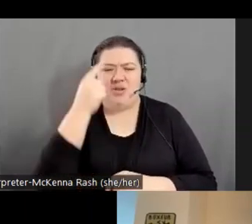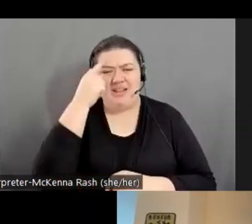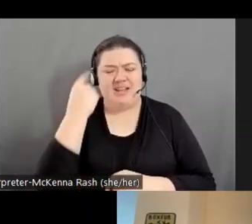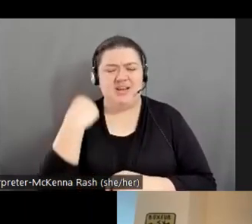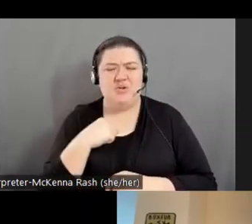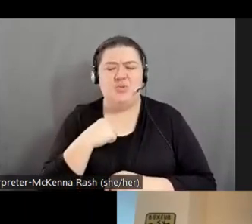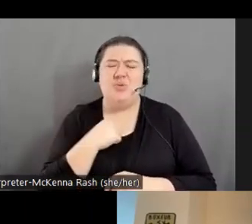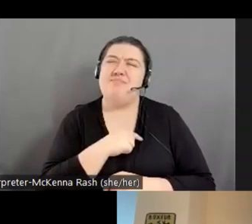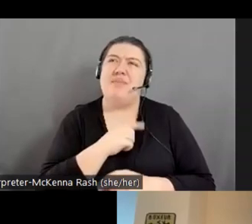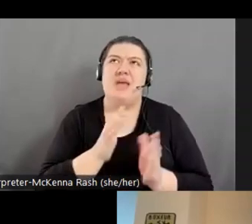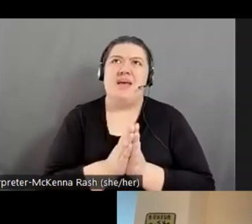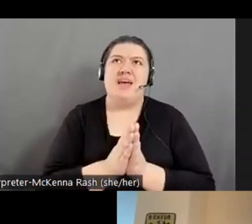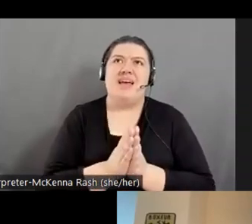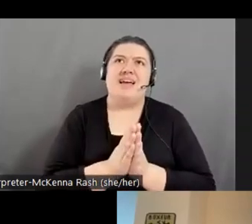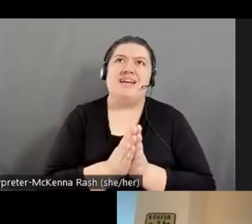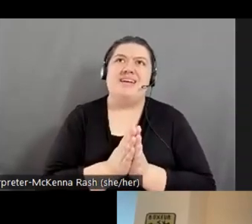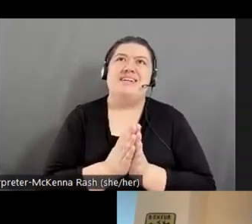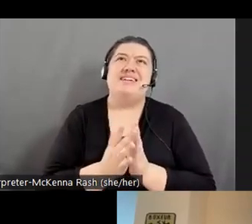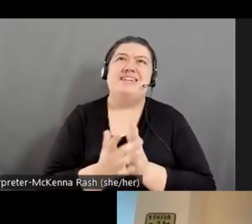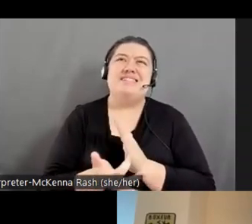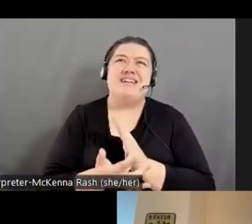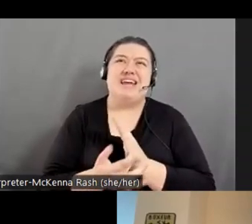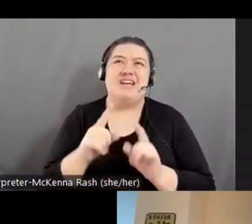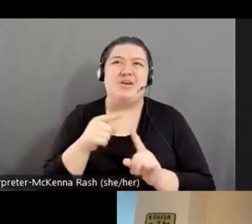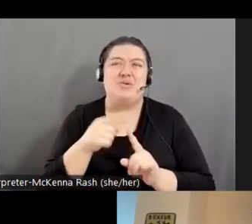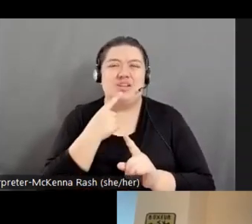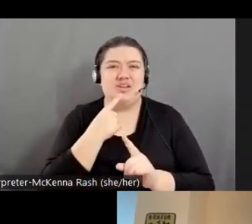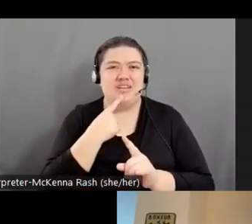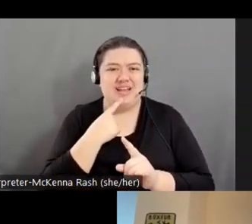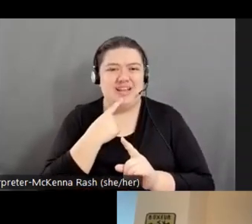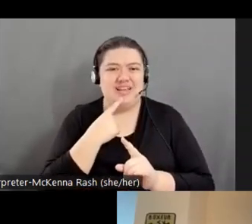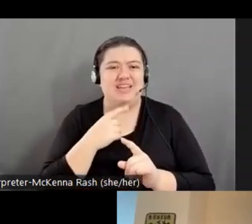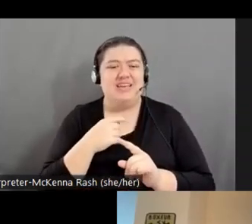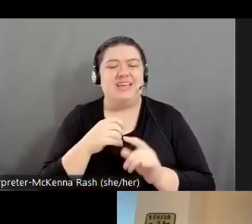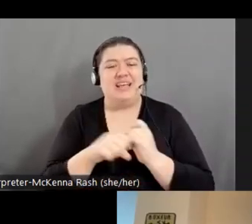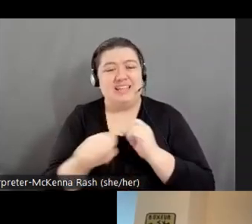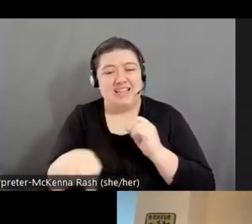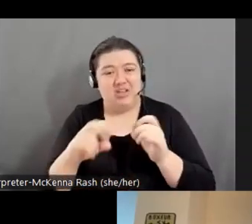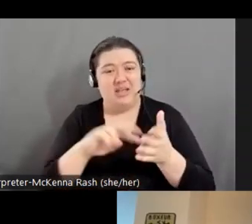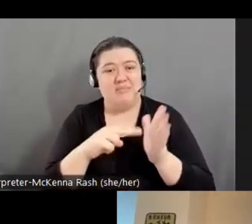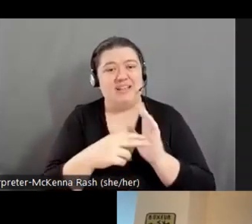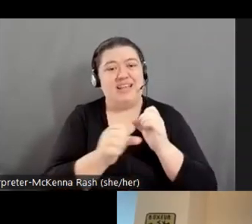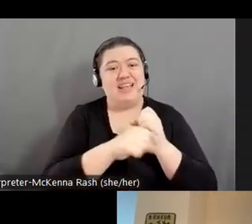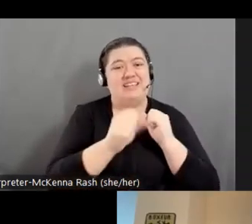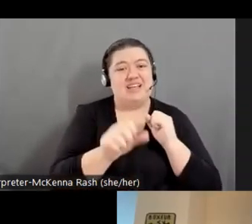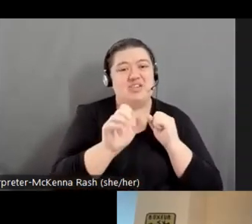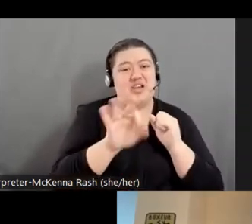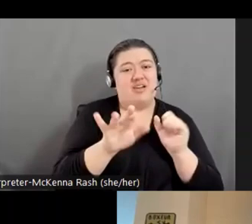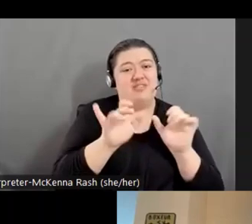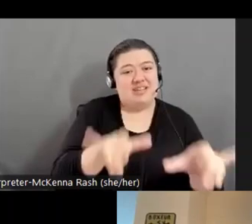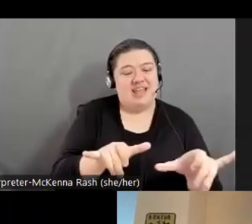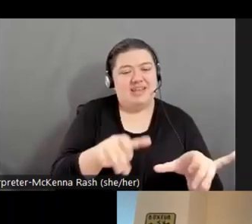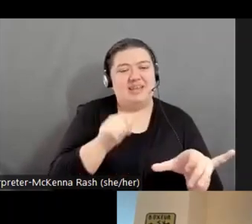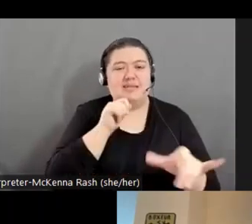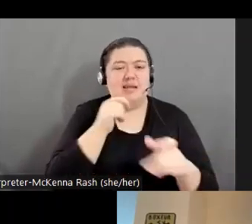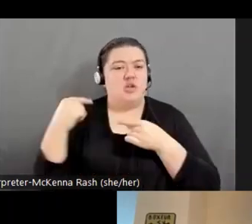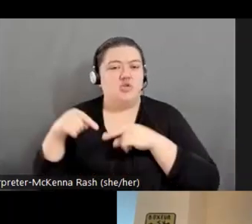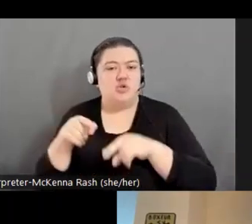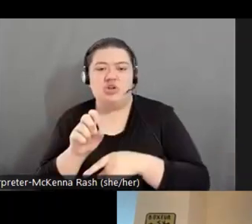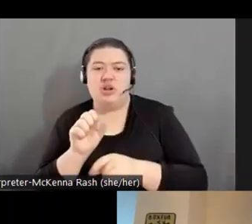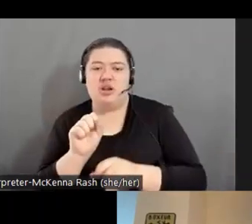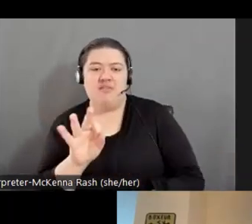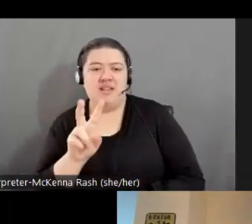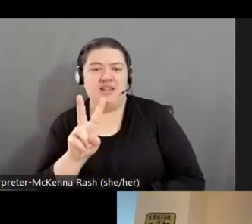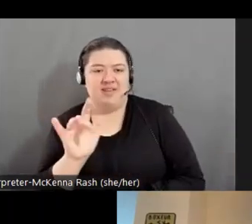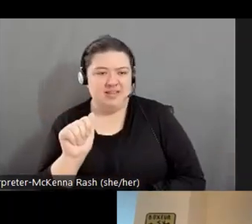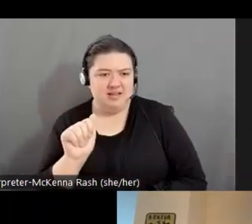I mean, technically when they're saying an extension, what they're talking about is an extension of stay in the U.S. They're not talking about the duration of the visa. So I would